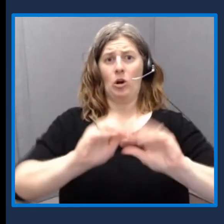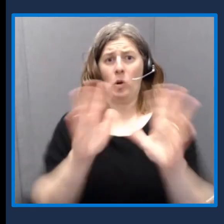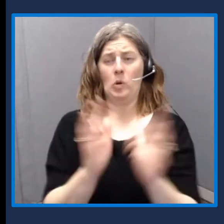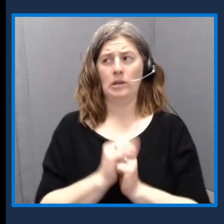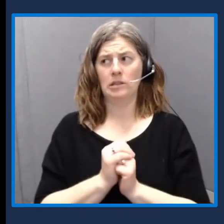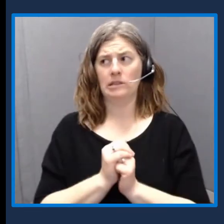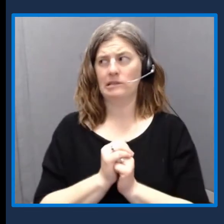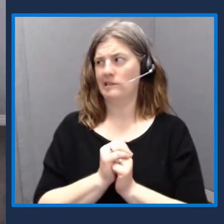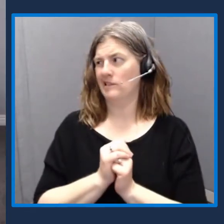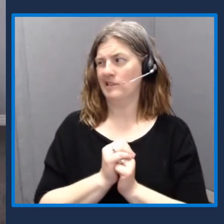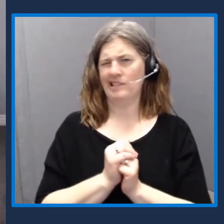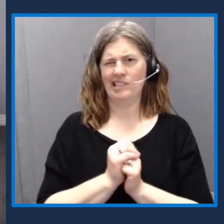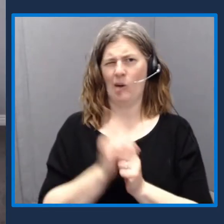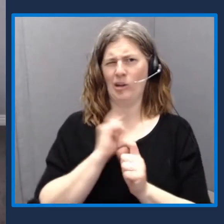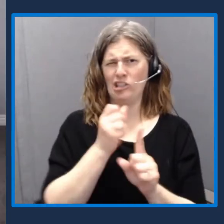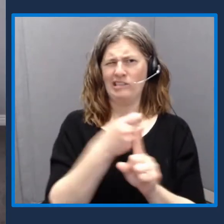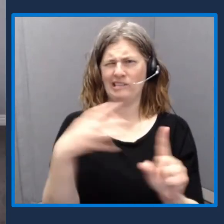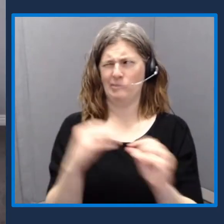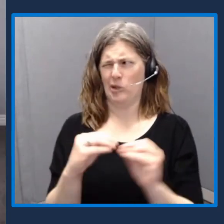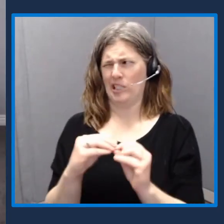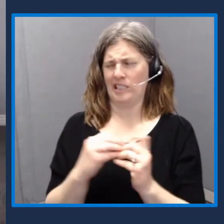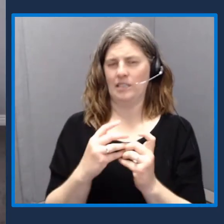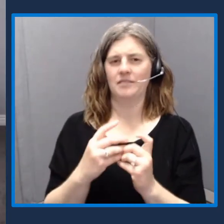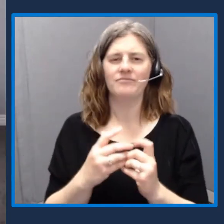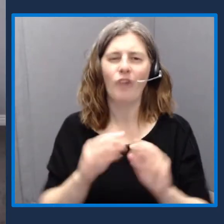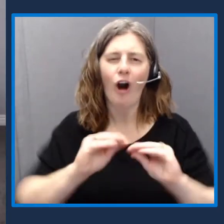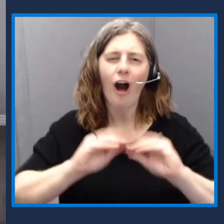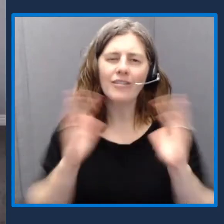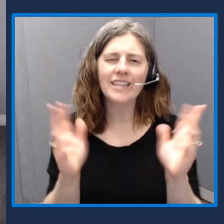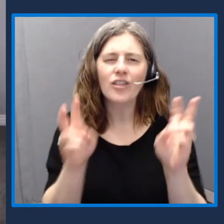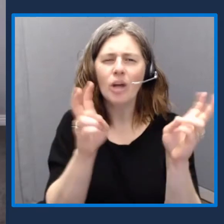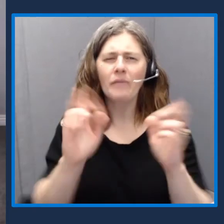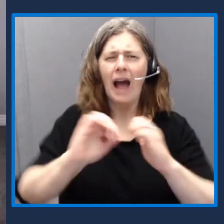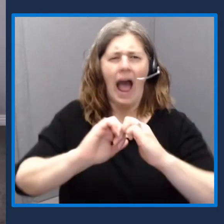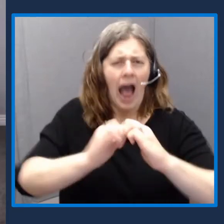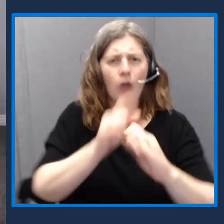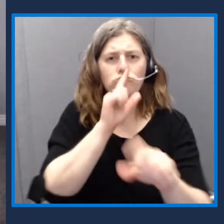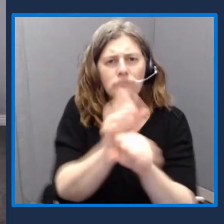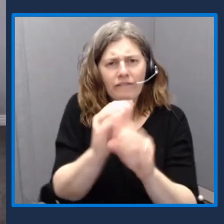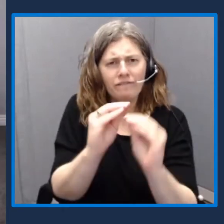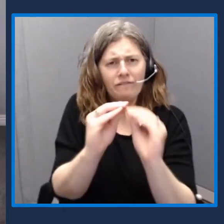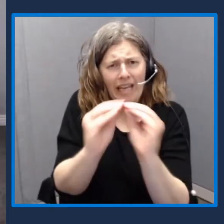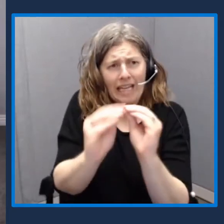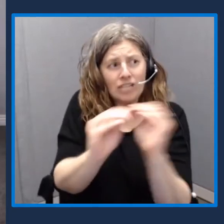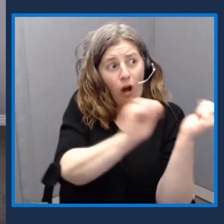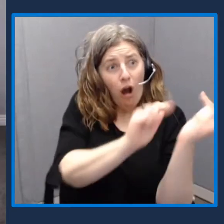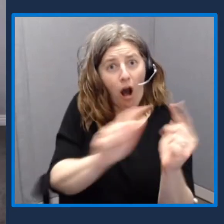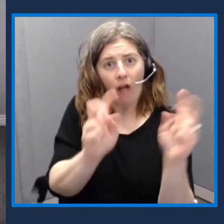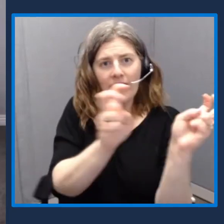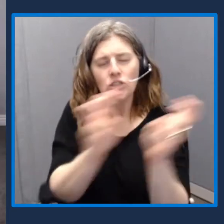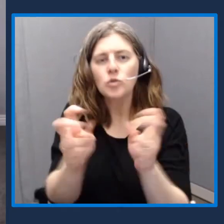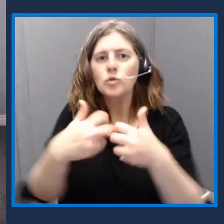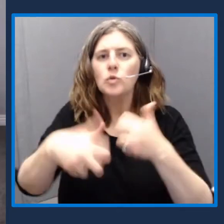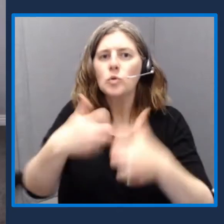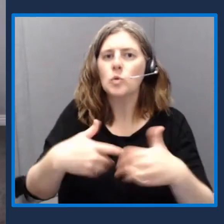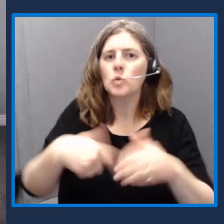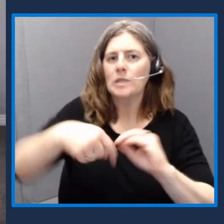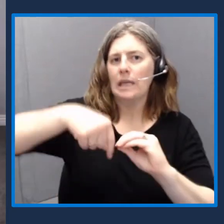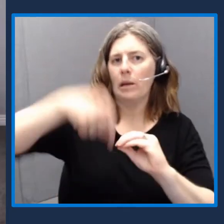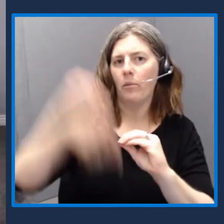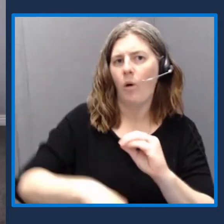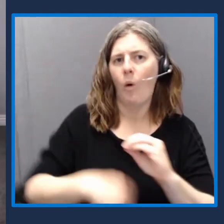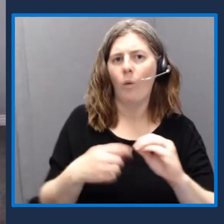more explicit here. Well, so obviously the topic of how to fix all accessibility issues is rather deep for one